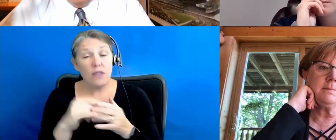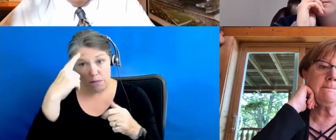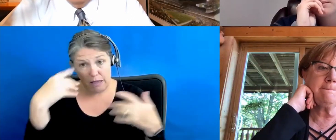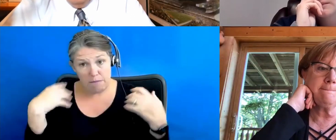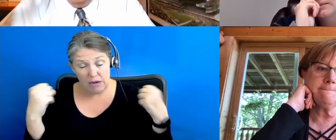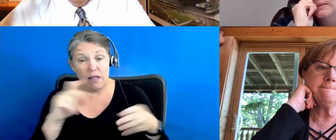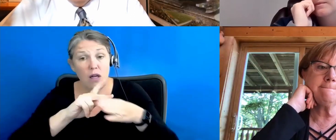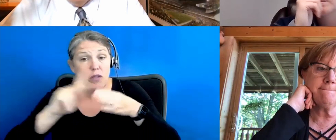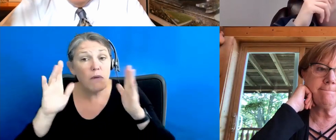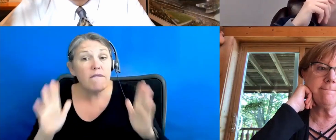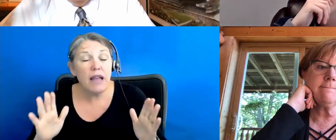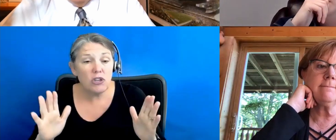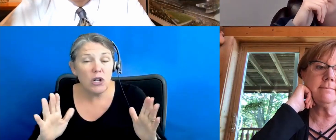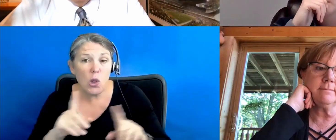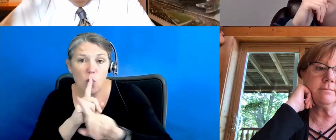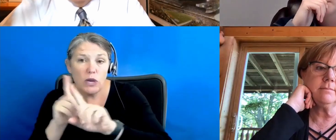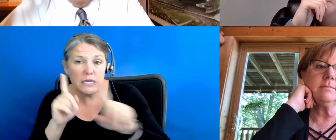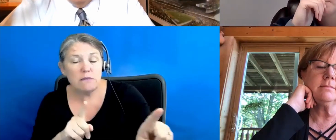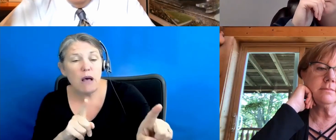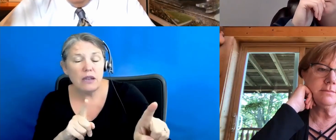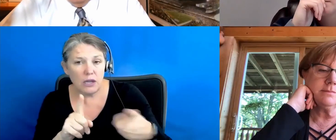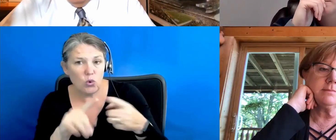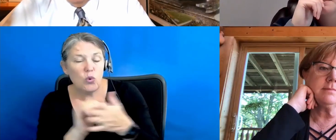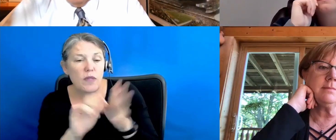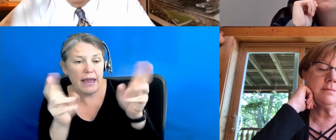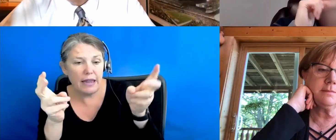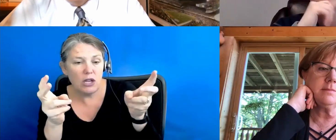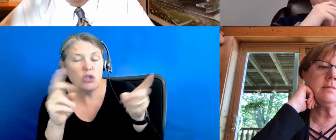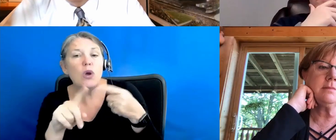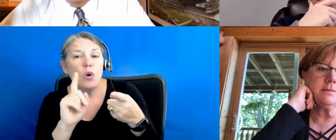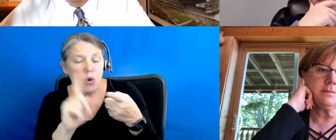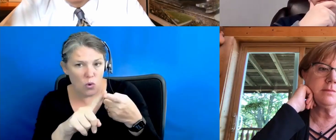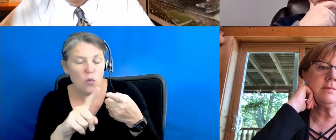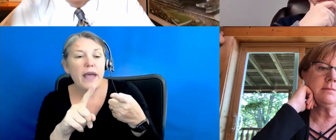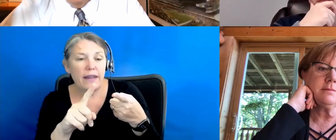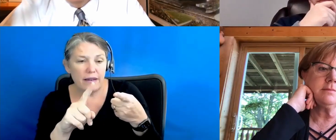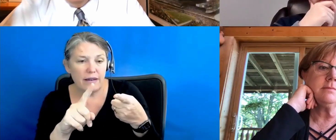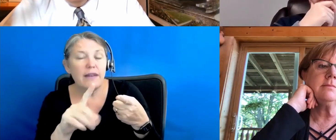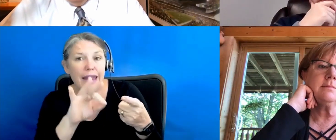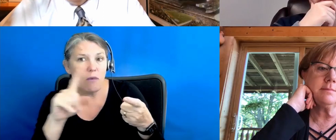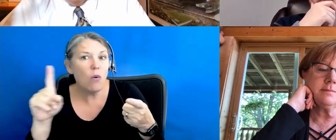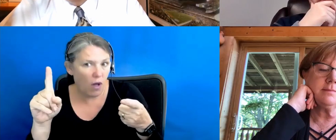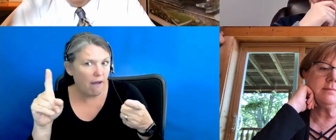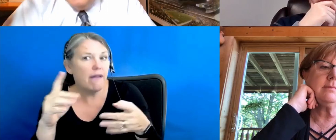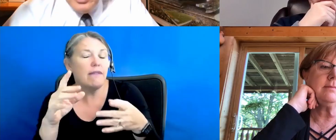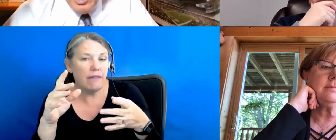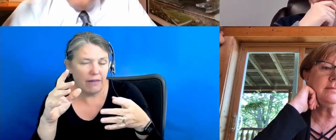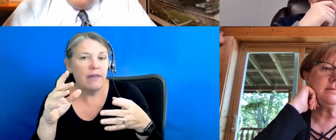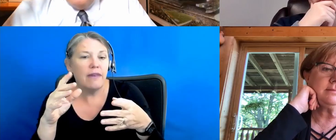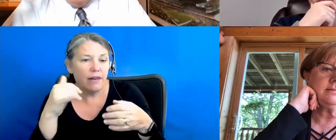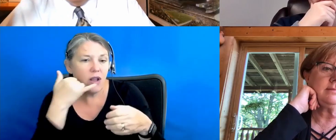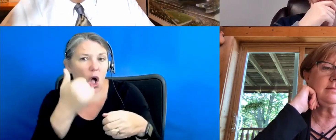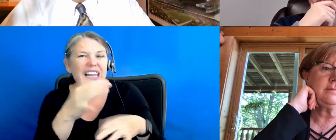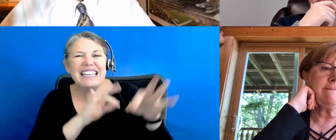health professional responding to that particular issue when a call is received via 911, instead of immediately